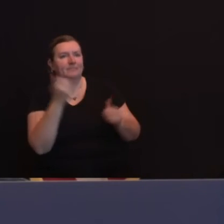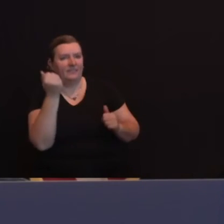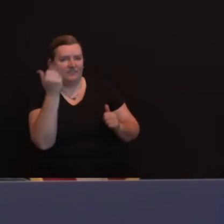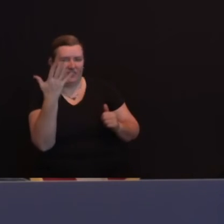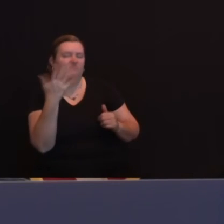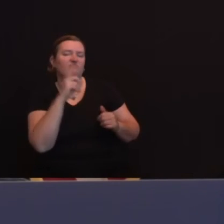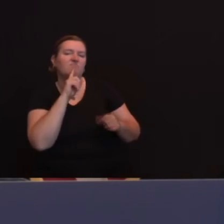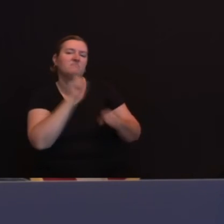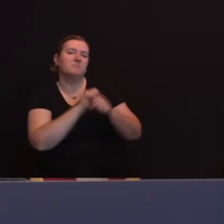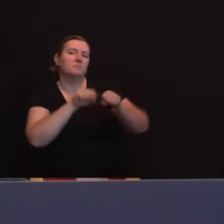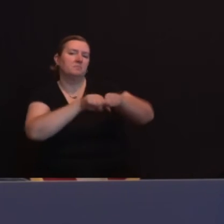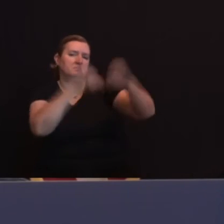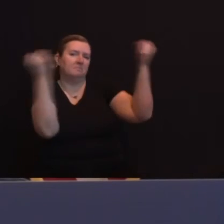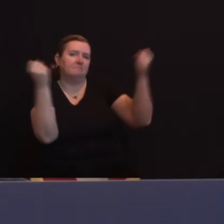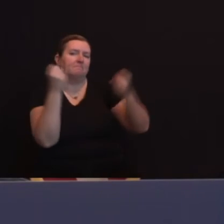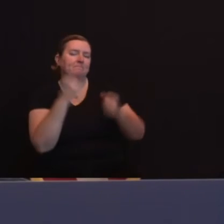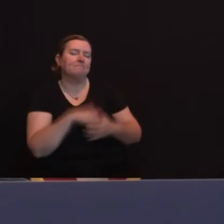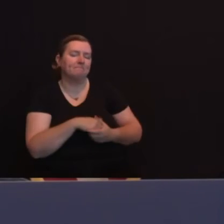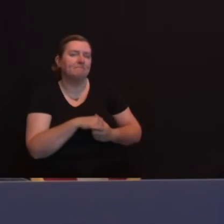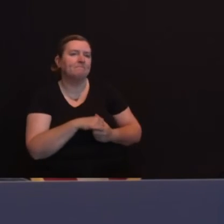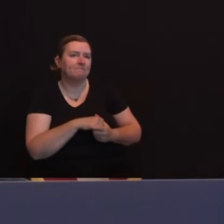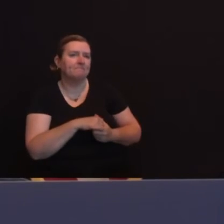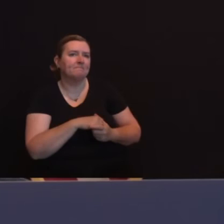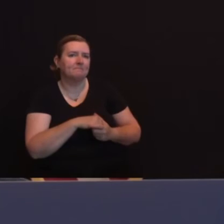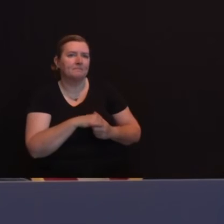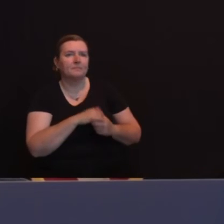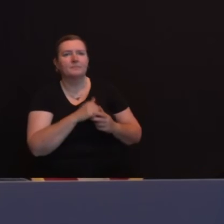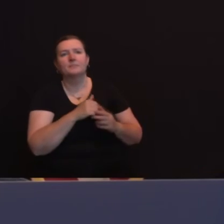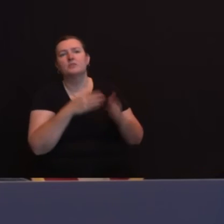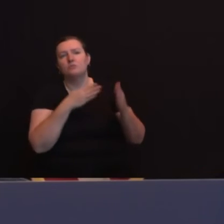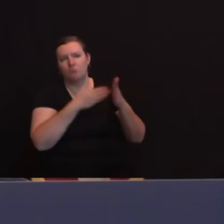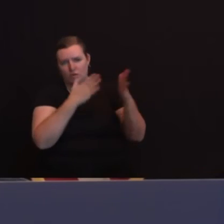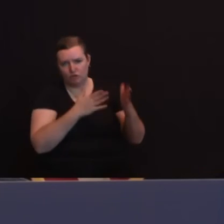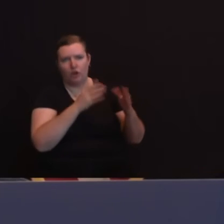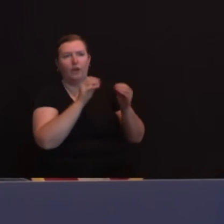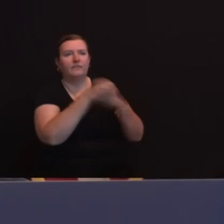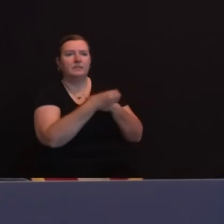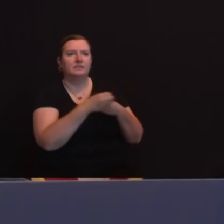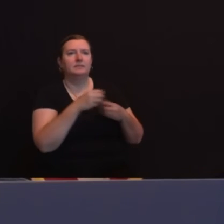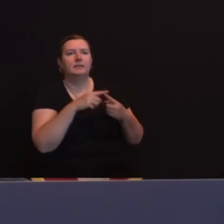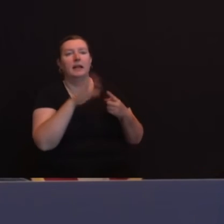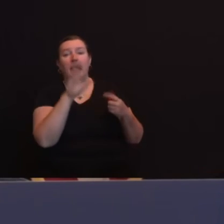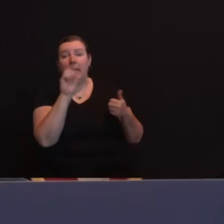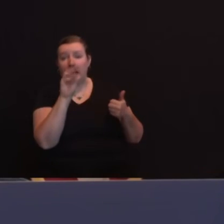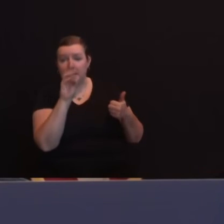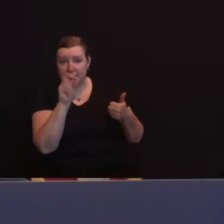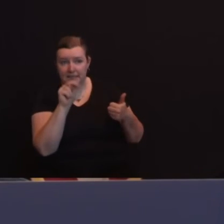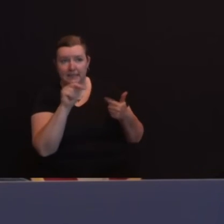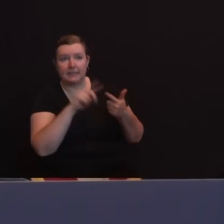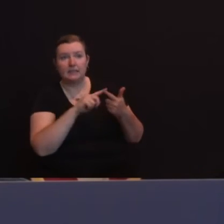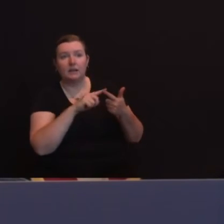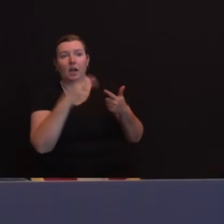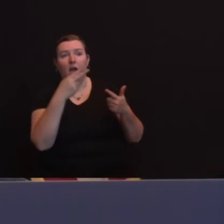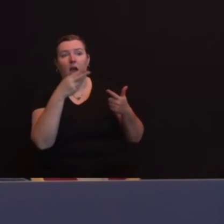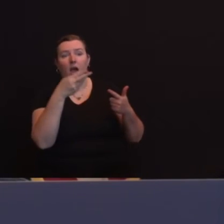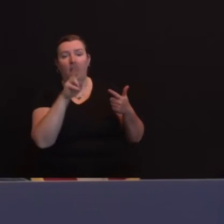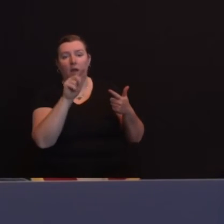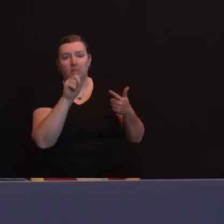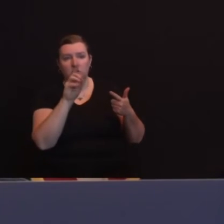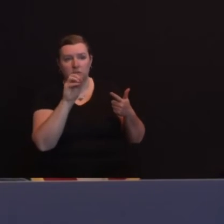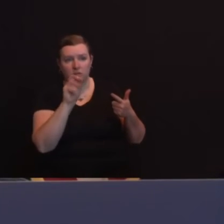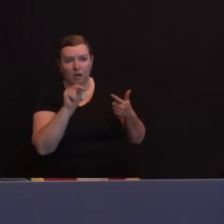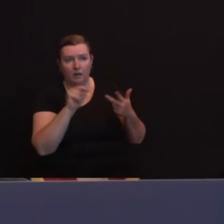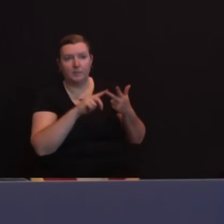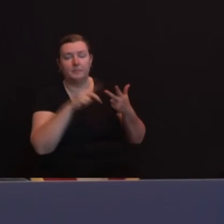violation, and those respective prosecutors' offices in Camden, Hudson, and Passaic are working through that. I'm not going to read to the list of the